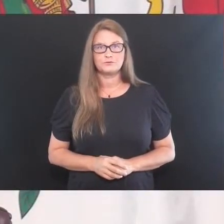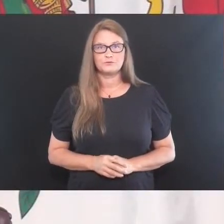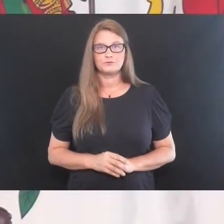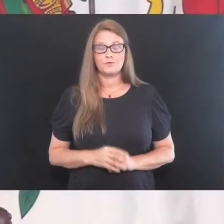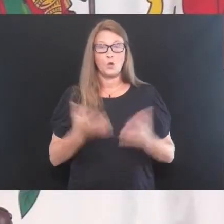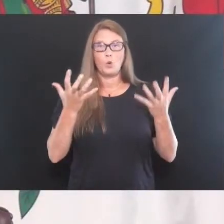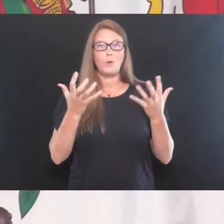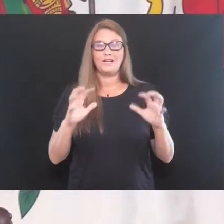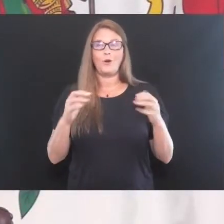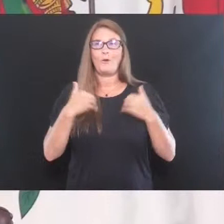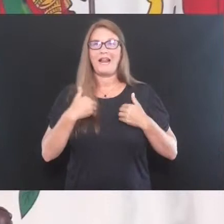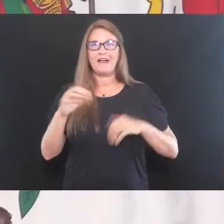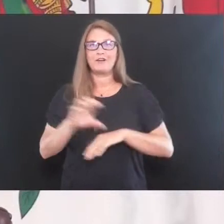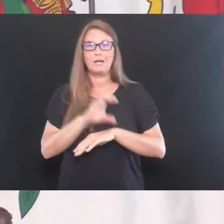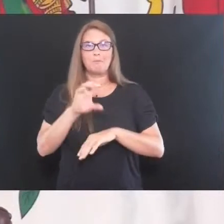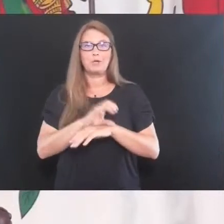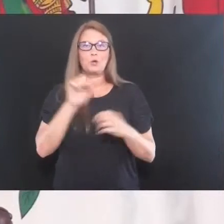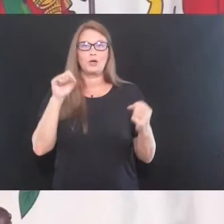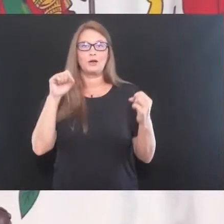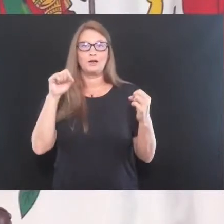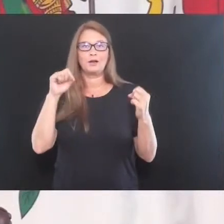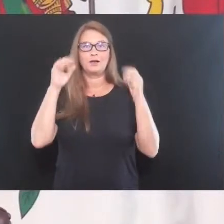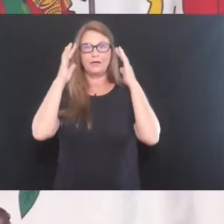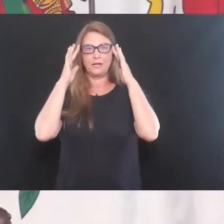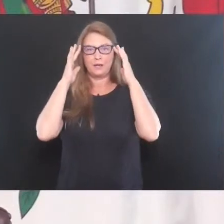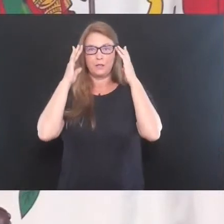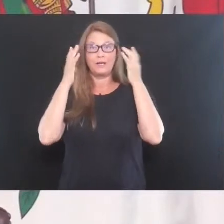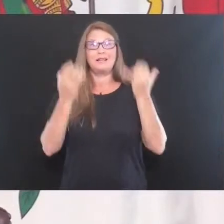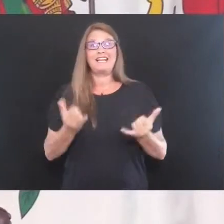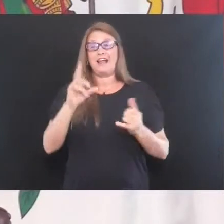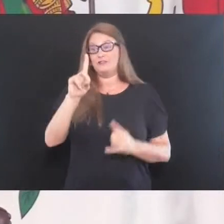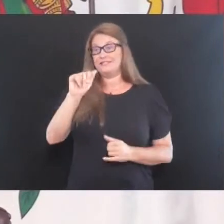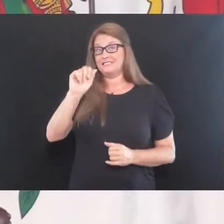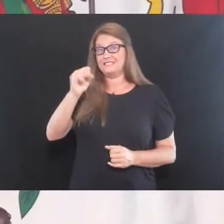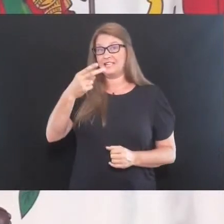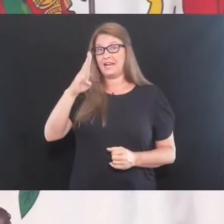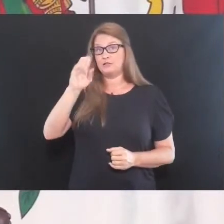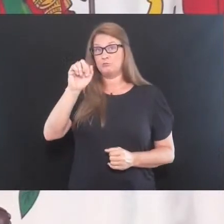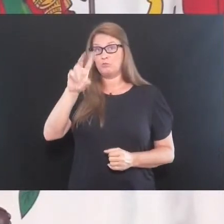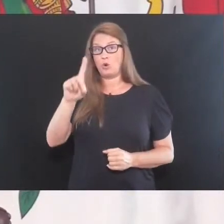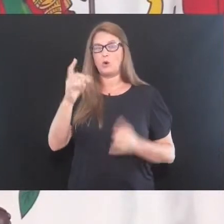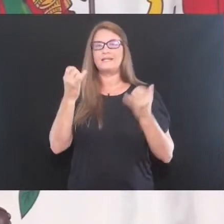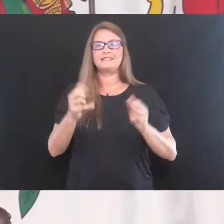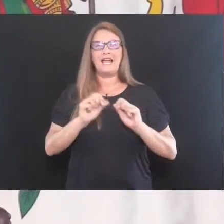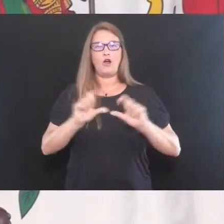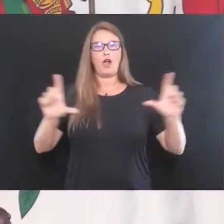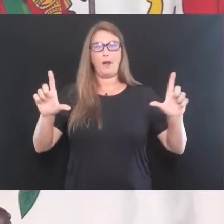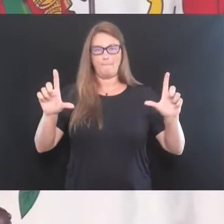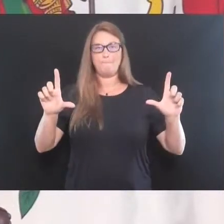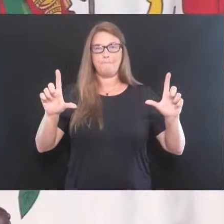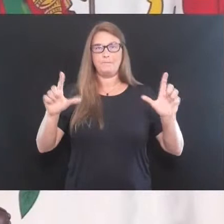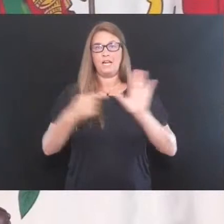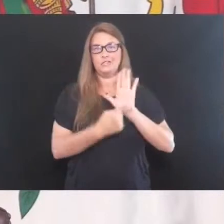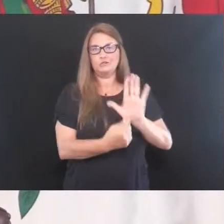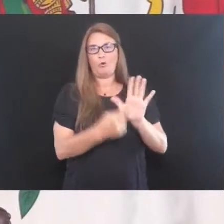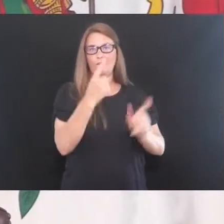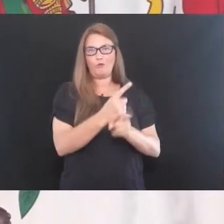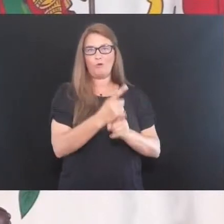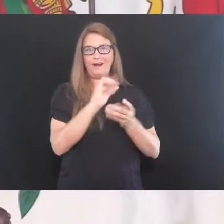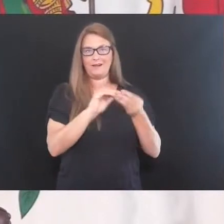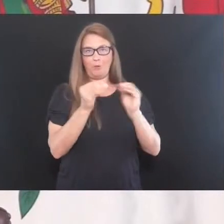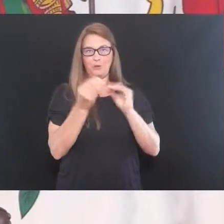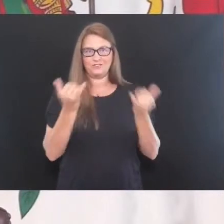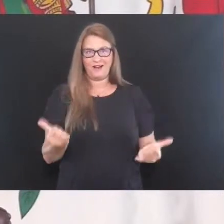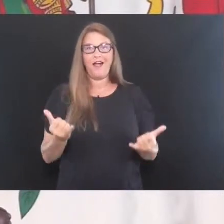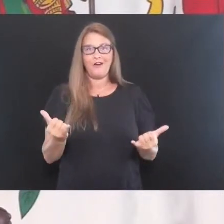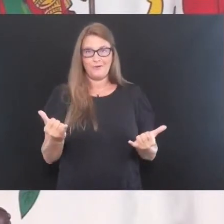glitch or whatever like that, but I've just been advised that our dashboard's up and it's working and it's reflecting, I think, the numbers that we've already reported to you.